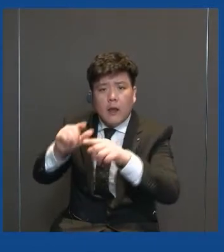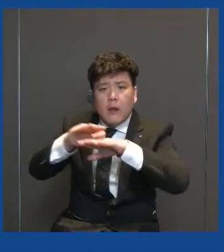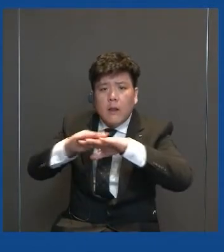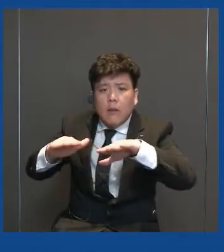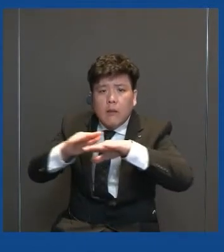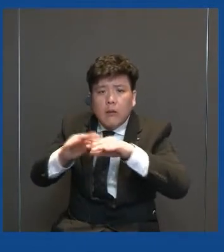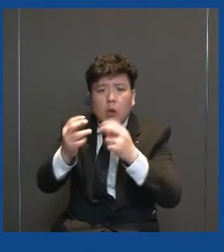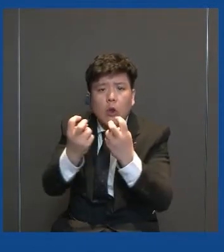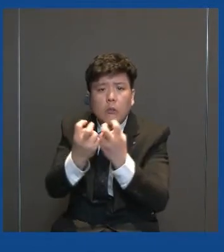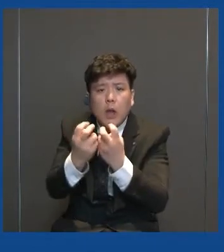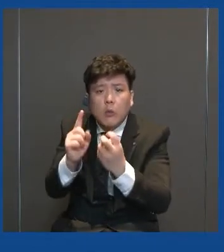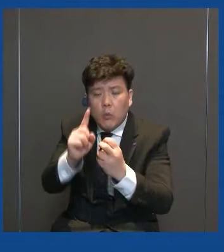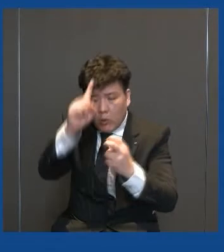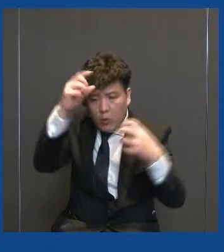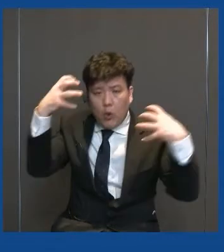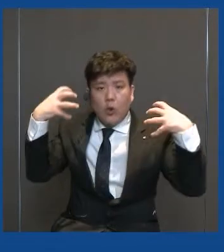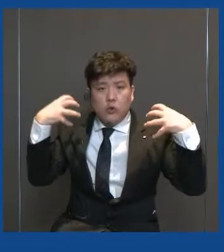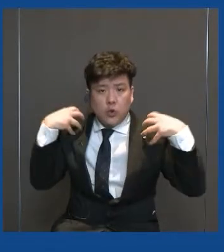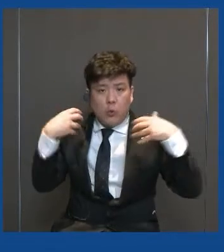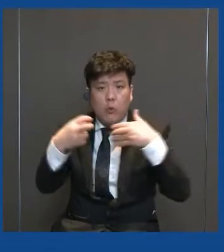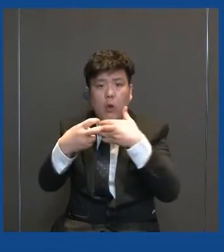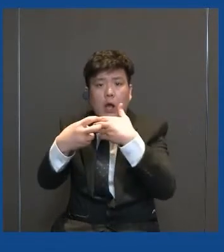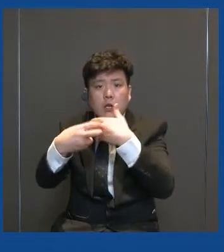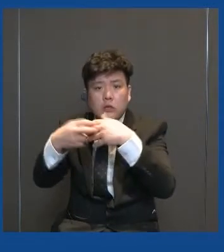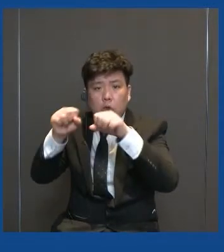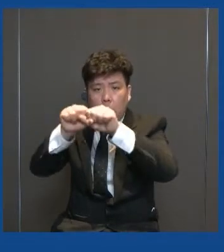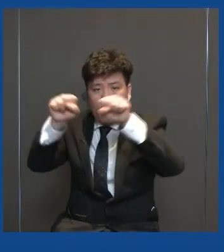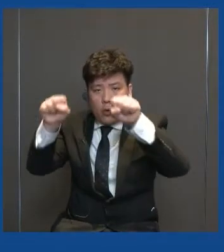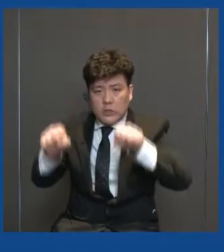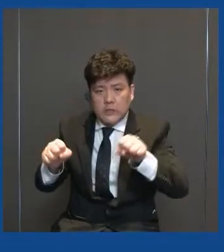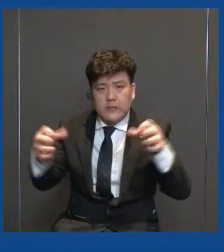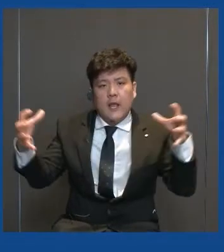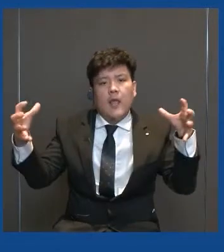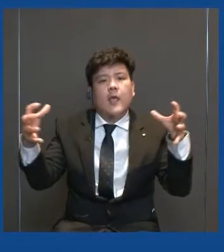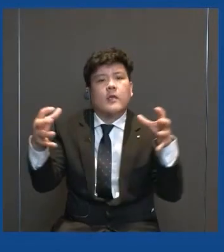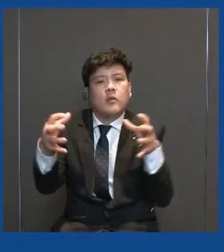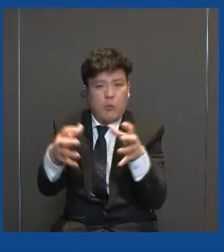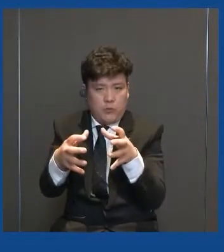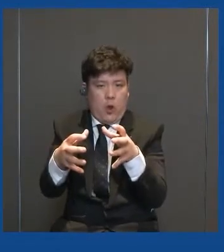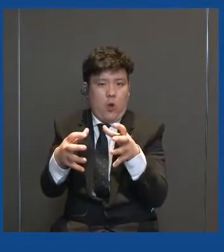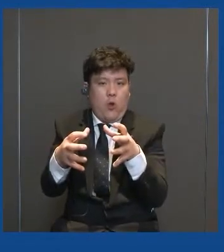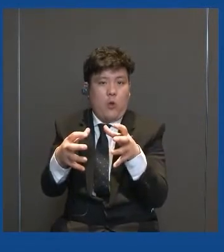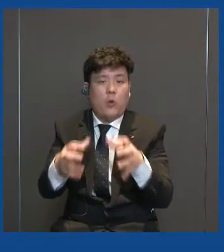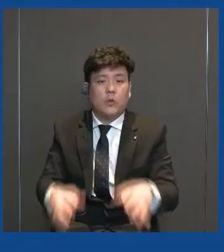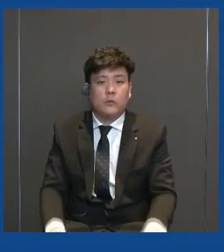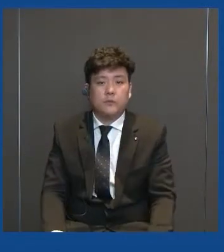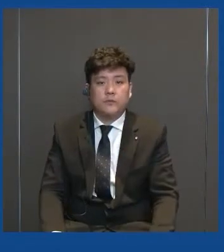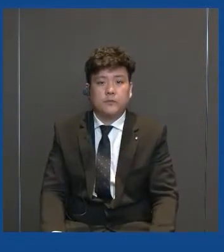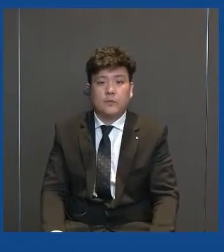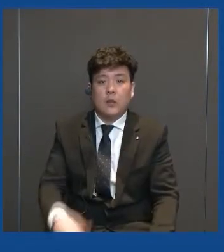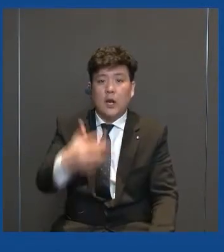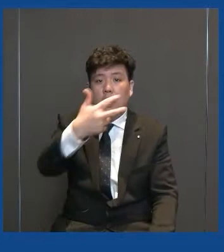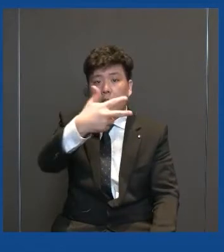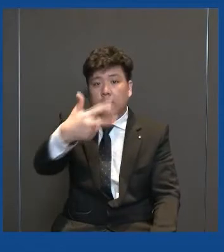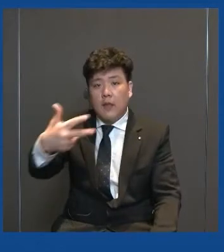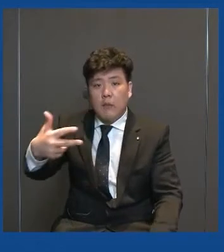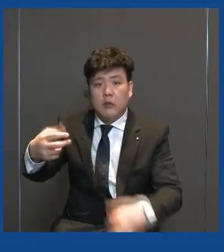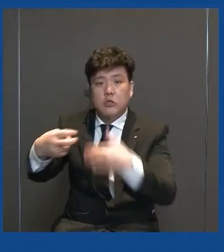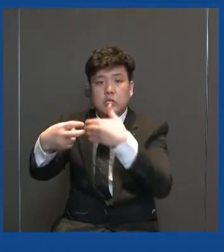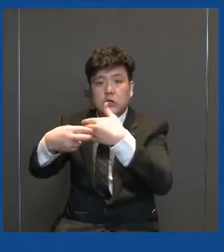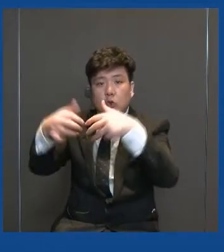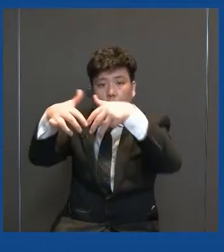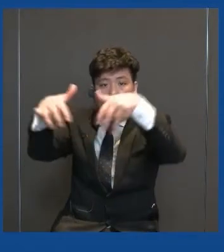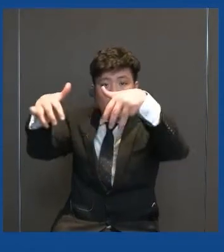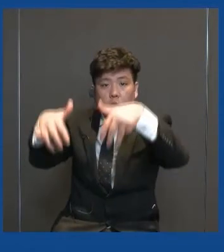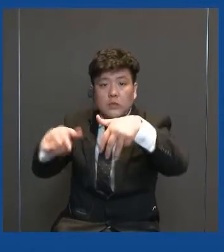system. The Danish healthcare system is funded almost exclusively by taxes, so